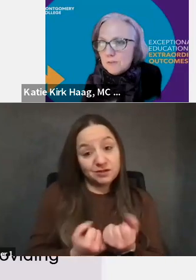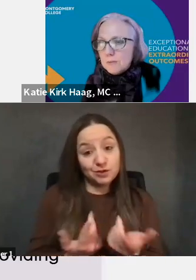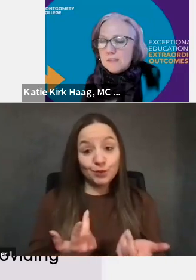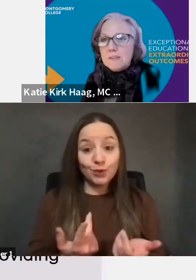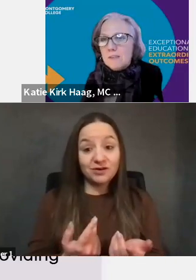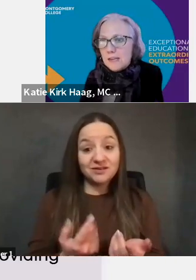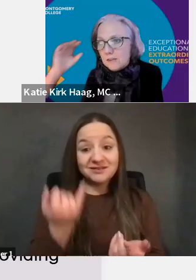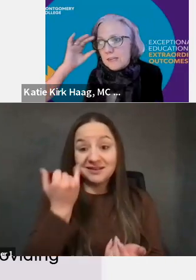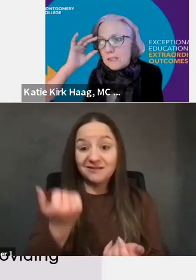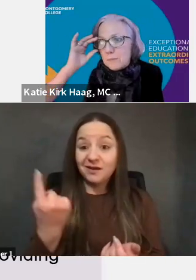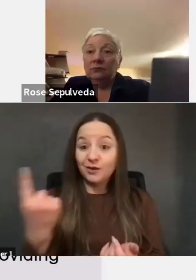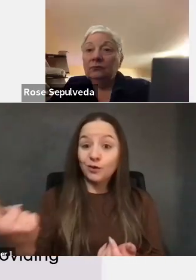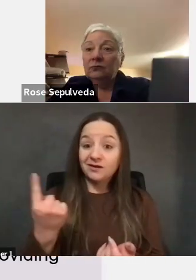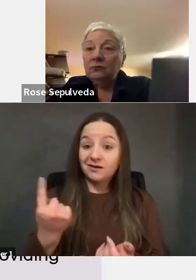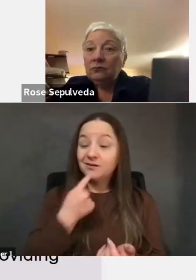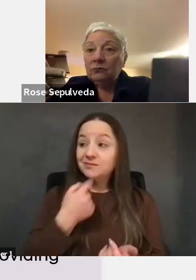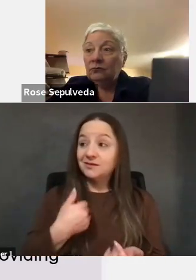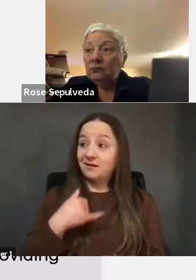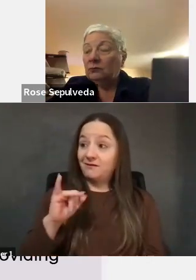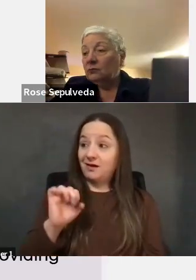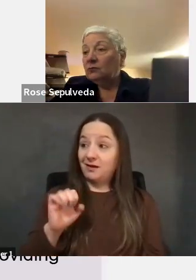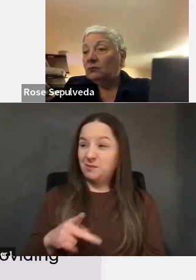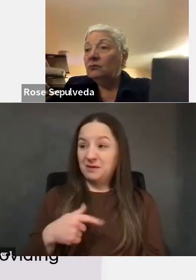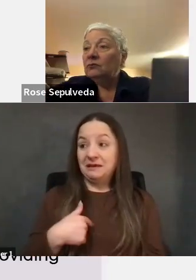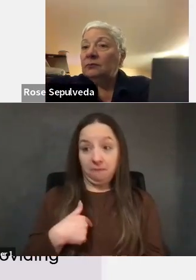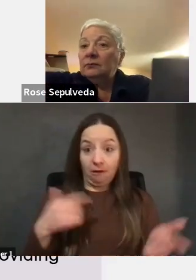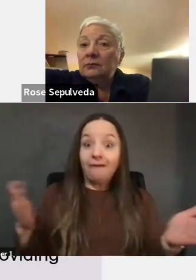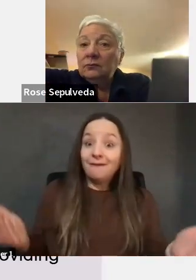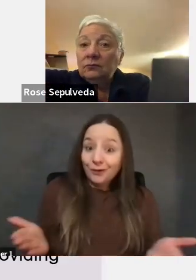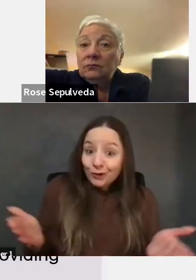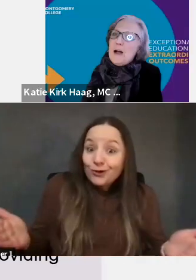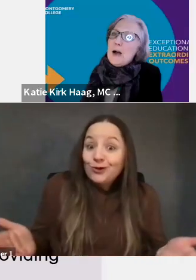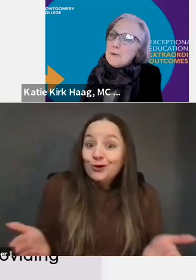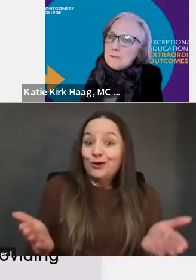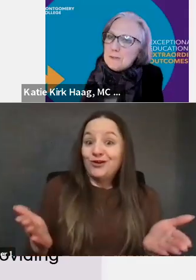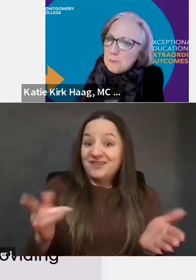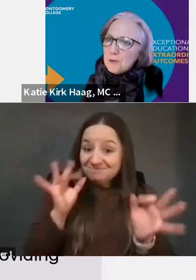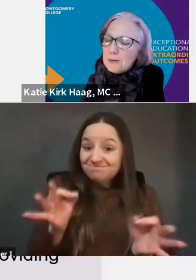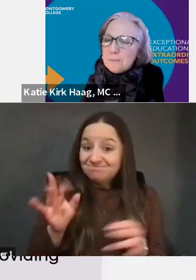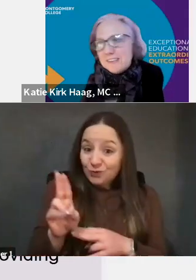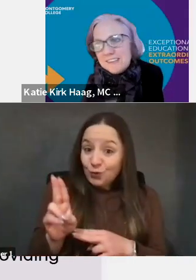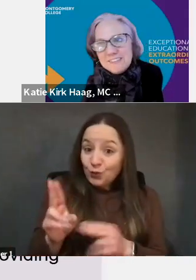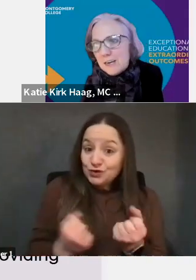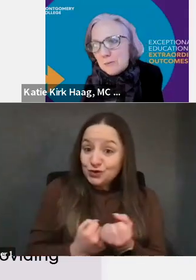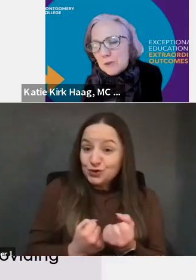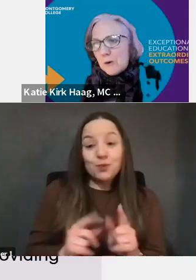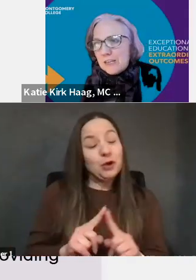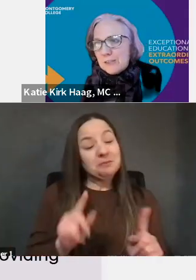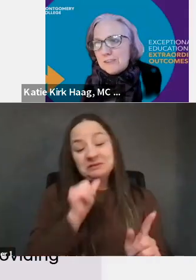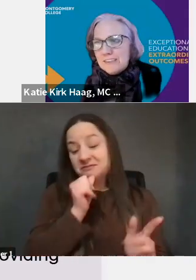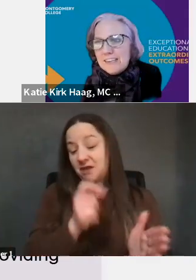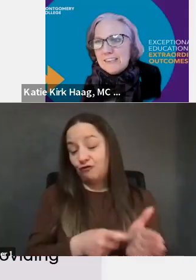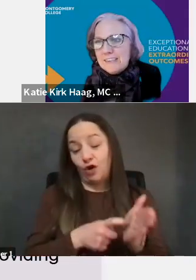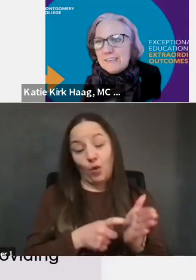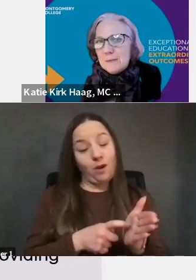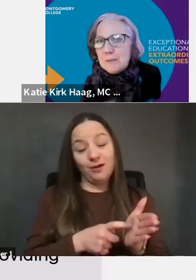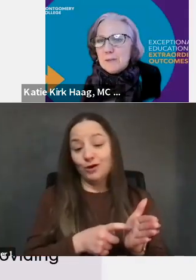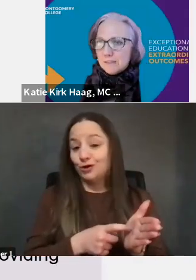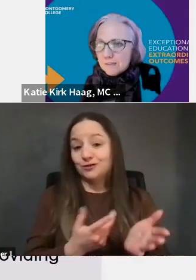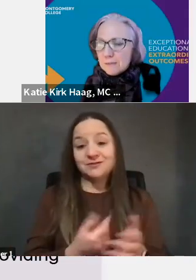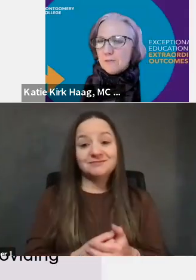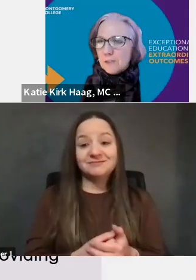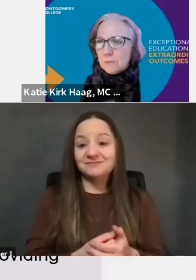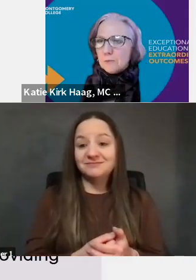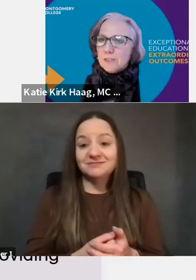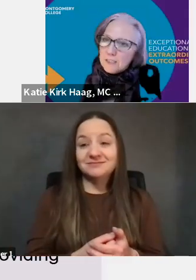ever comes to me and says they have an IEP, I highly encourage them to use our support, but it's not required. And